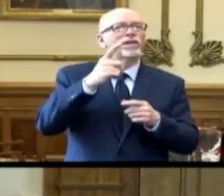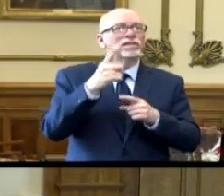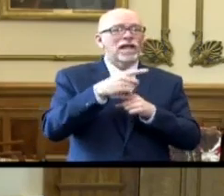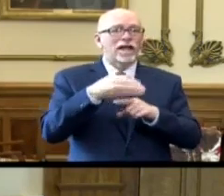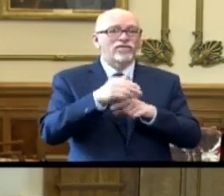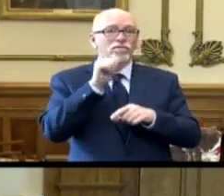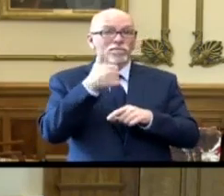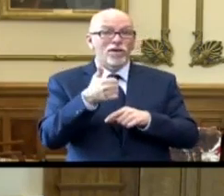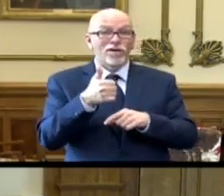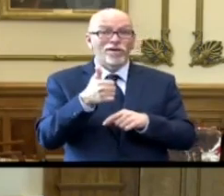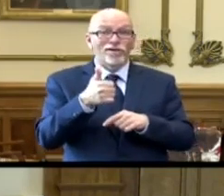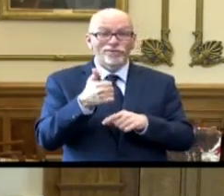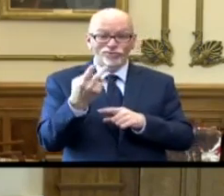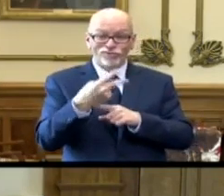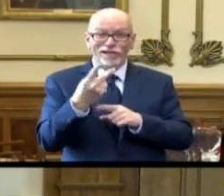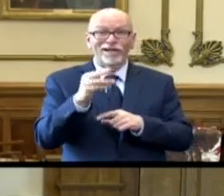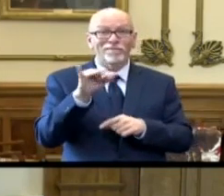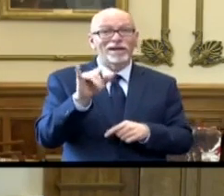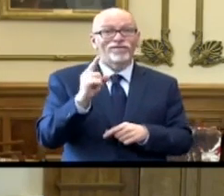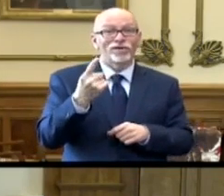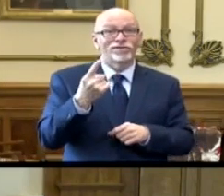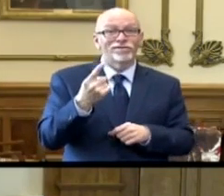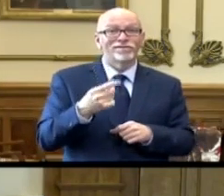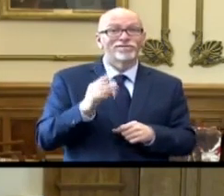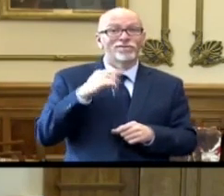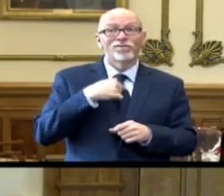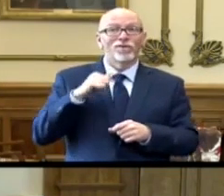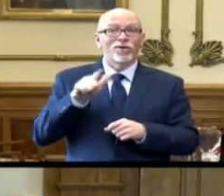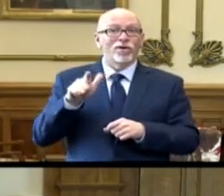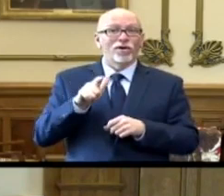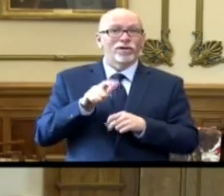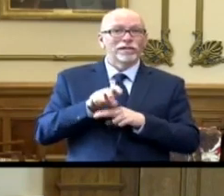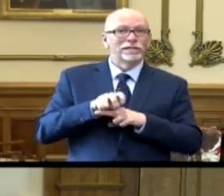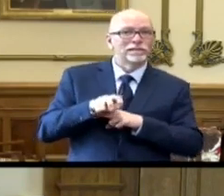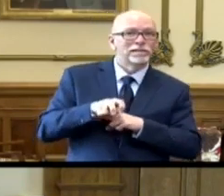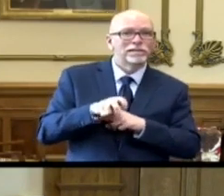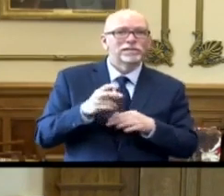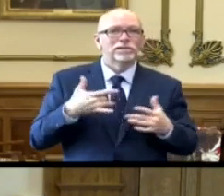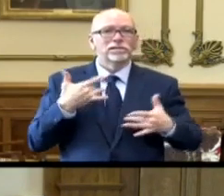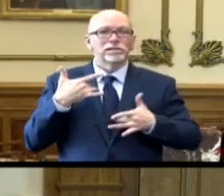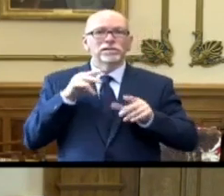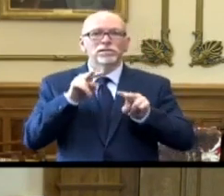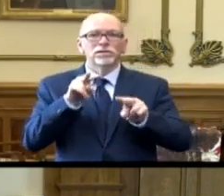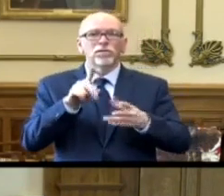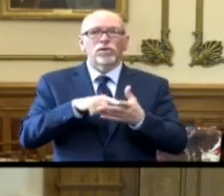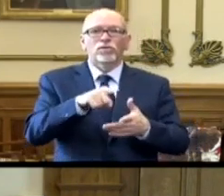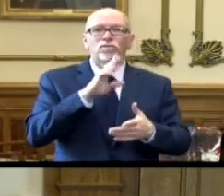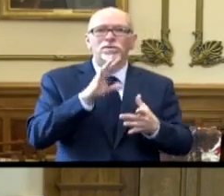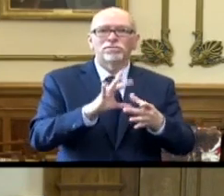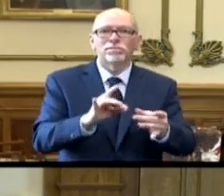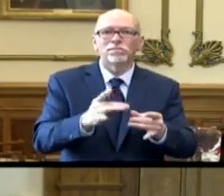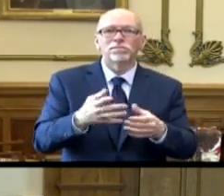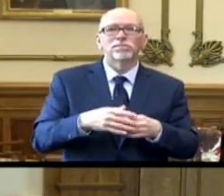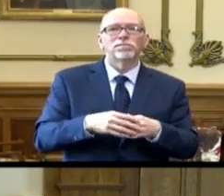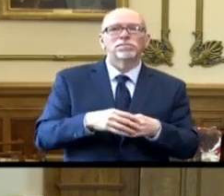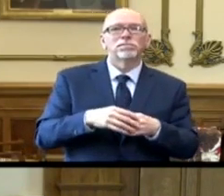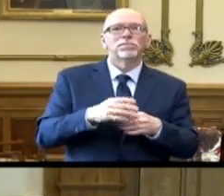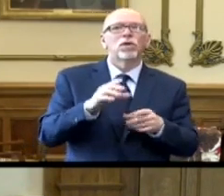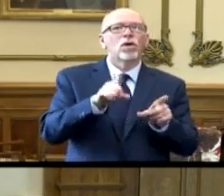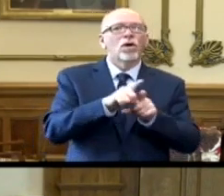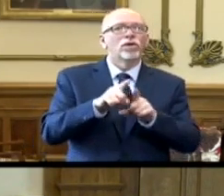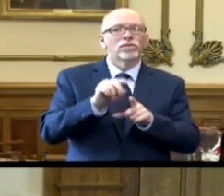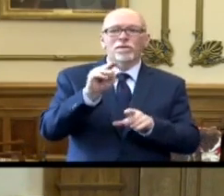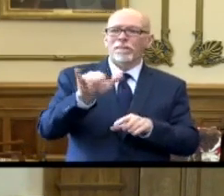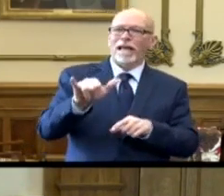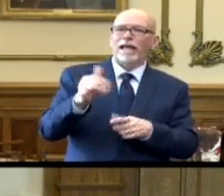tomorrow is May the 1st, and we're all on the edge of our seats to hear what you have to say. But of course, that's all also